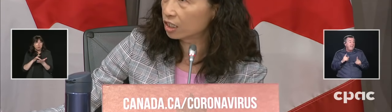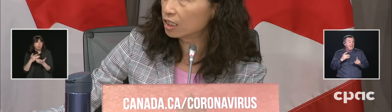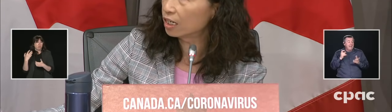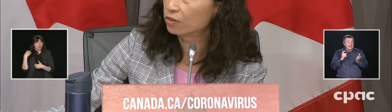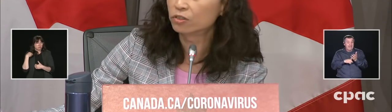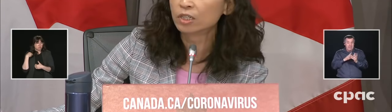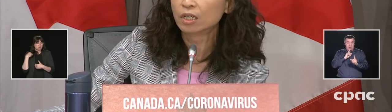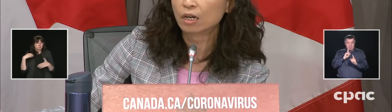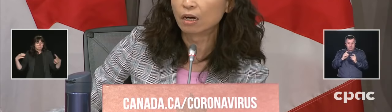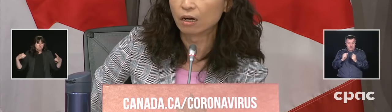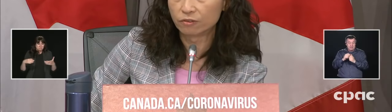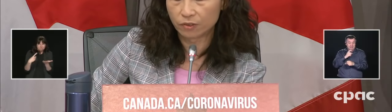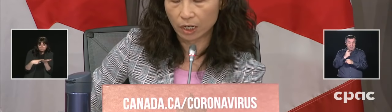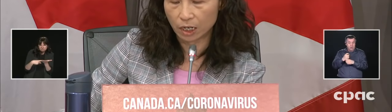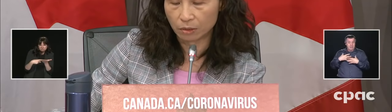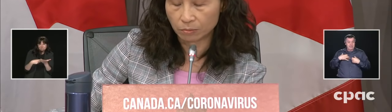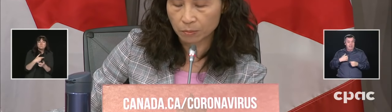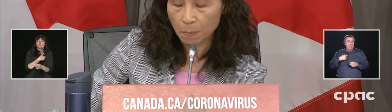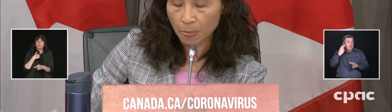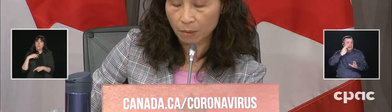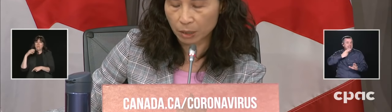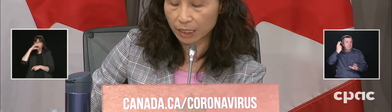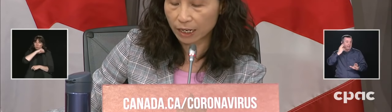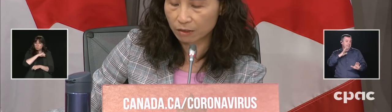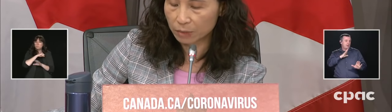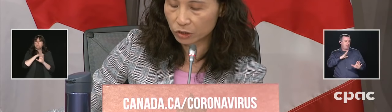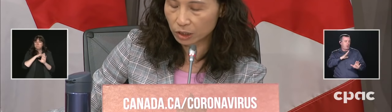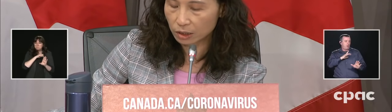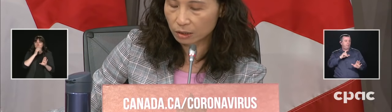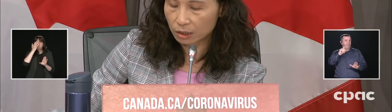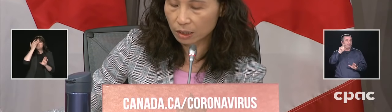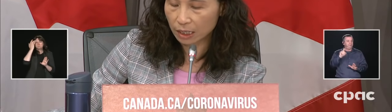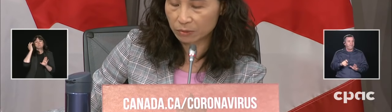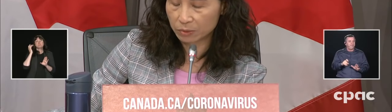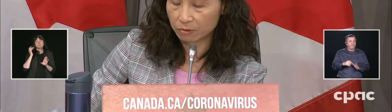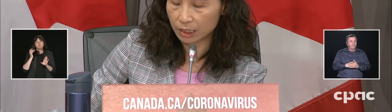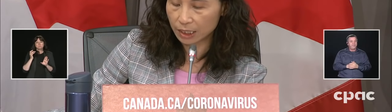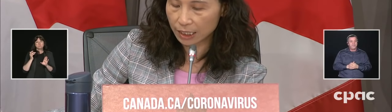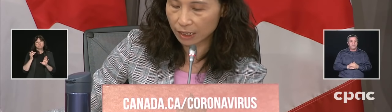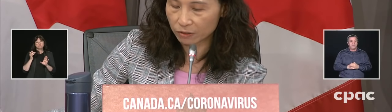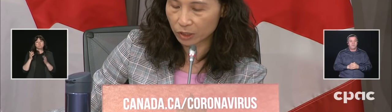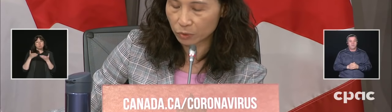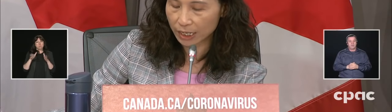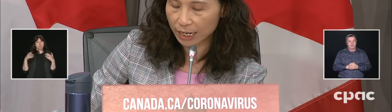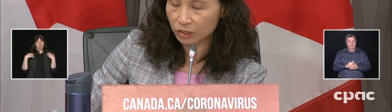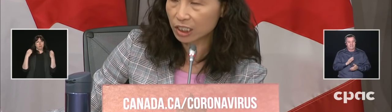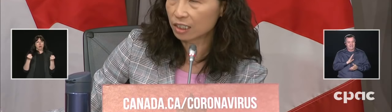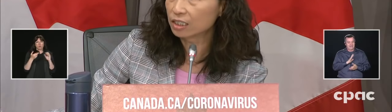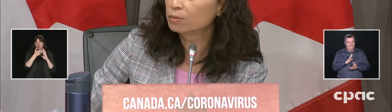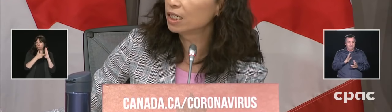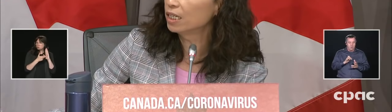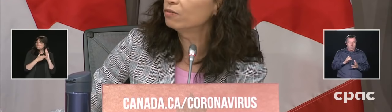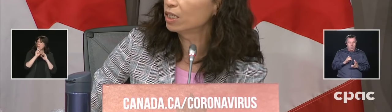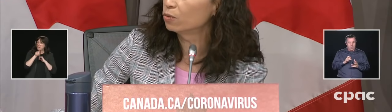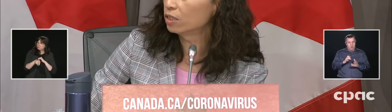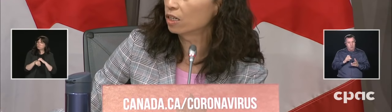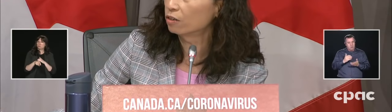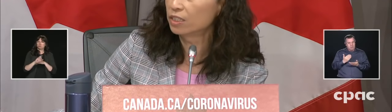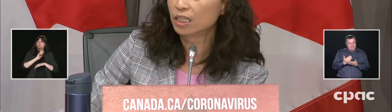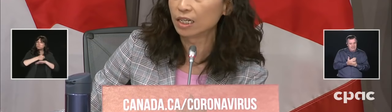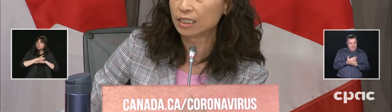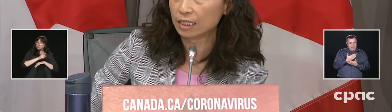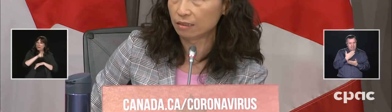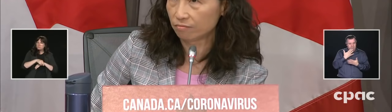a certain level of public health measures, have to be really careful, and we are actually going to be living